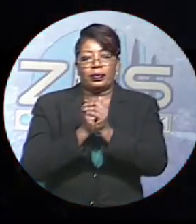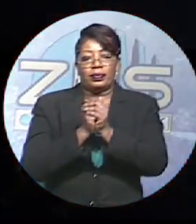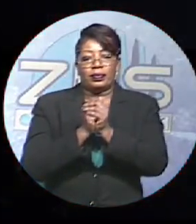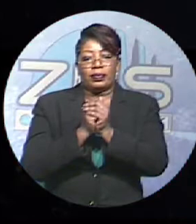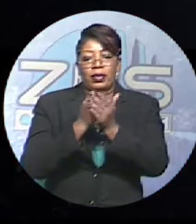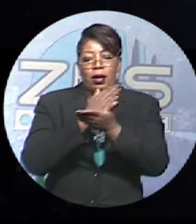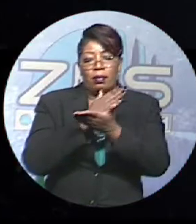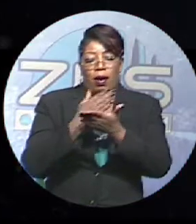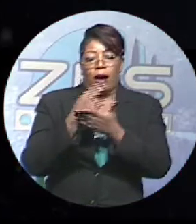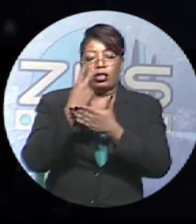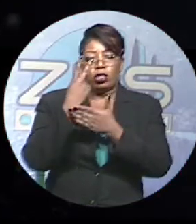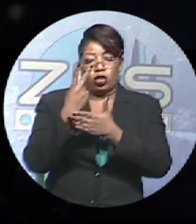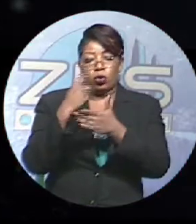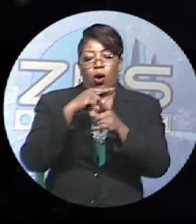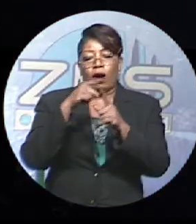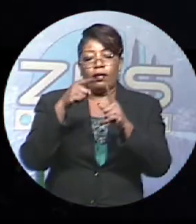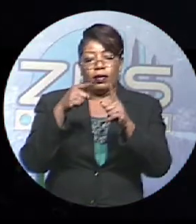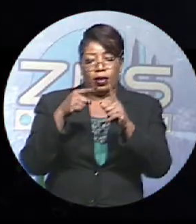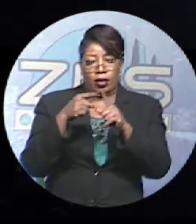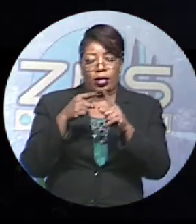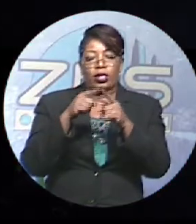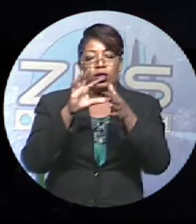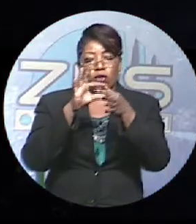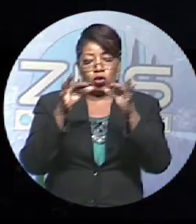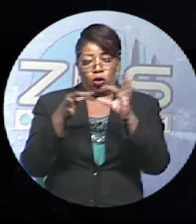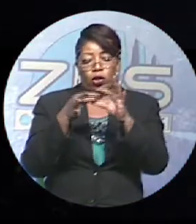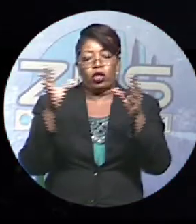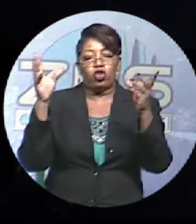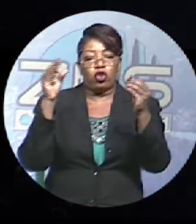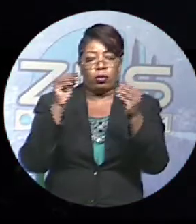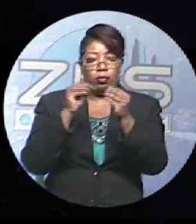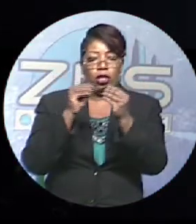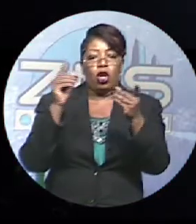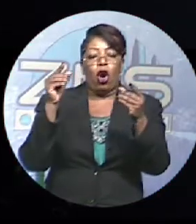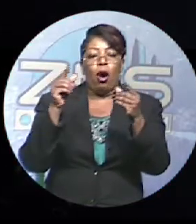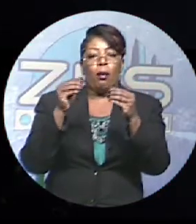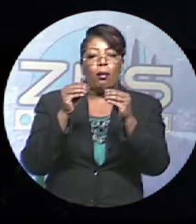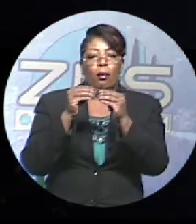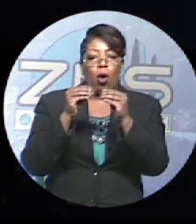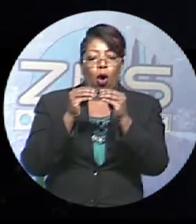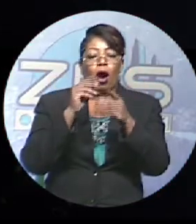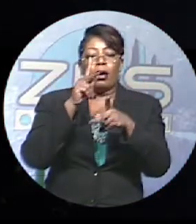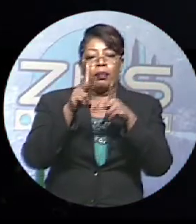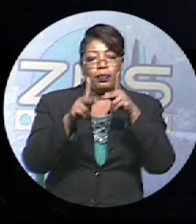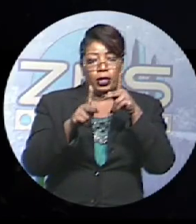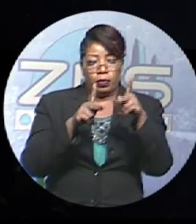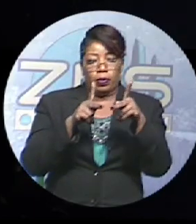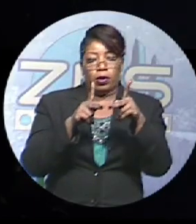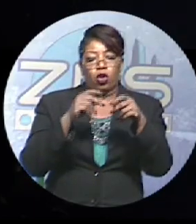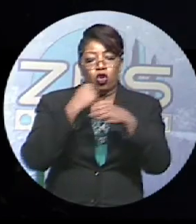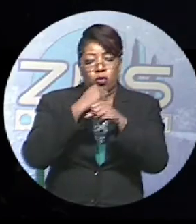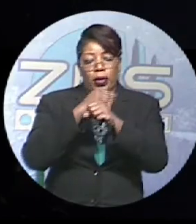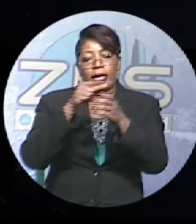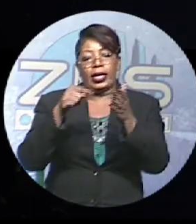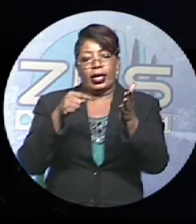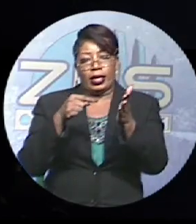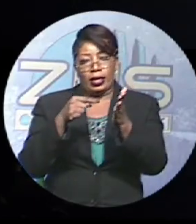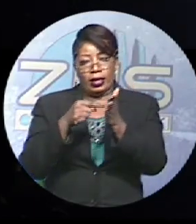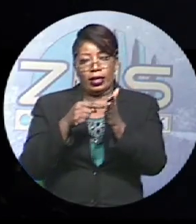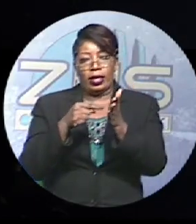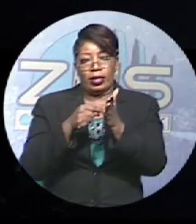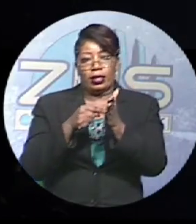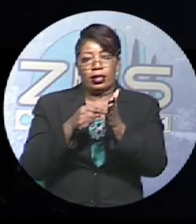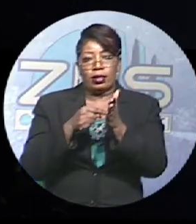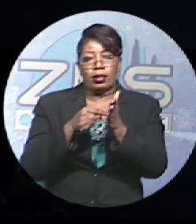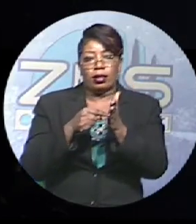Well, in part two of this series, we meet more people behind the scenes of this mission of hope who help make the struggle at least bearable.